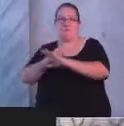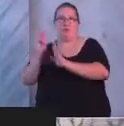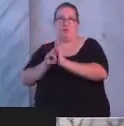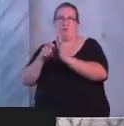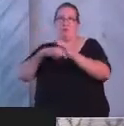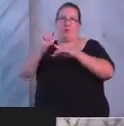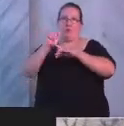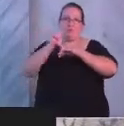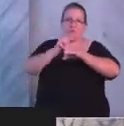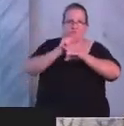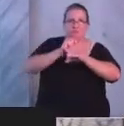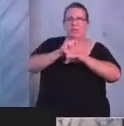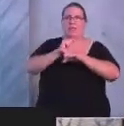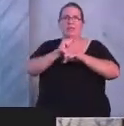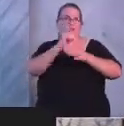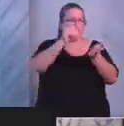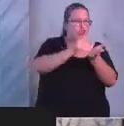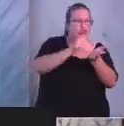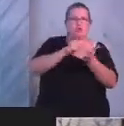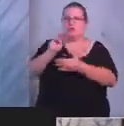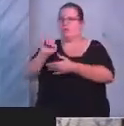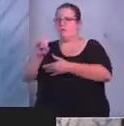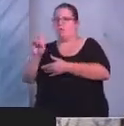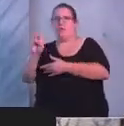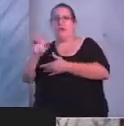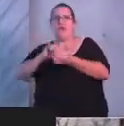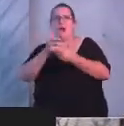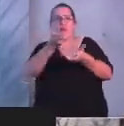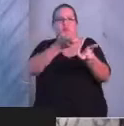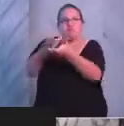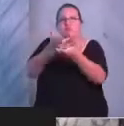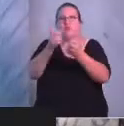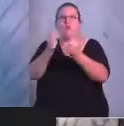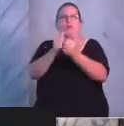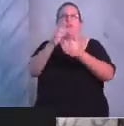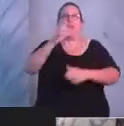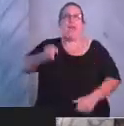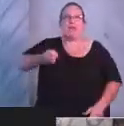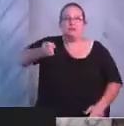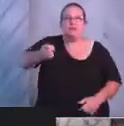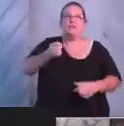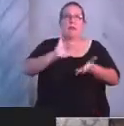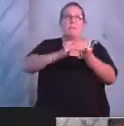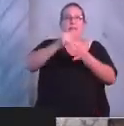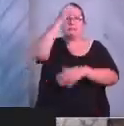physicians and midwives to work with elders and medicine men and women as